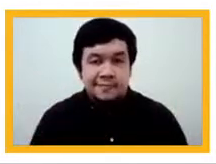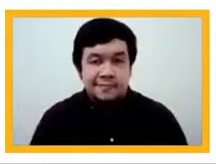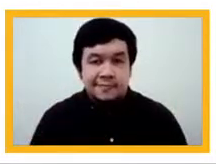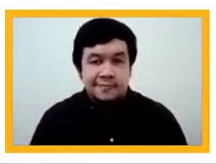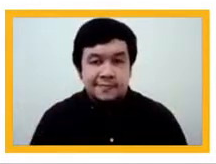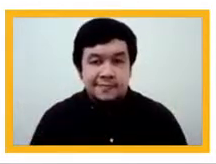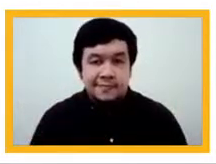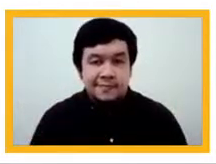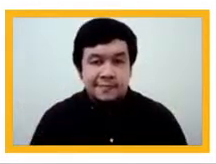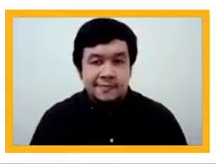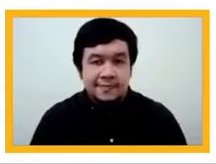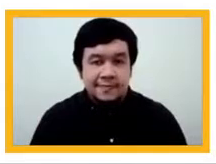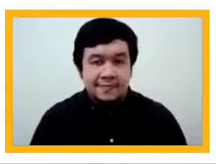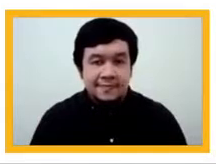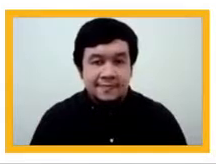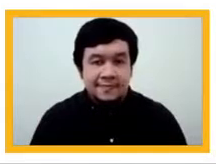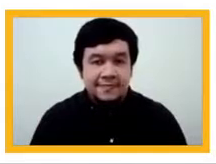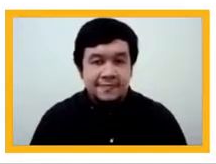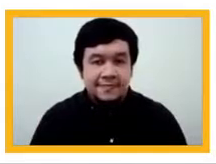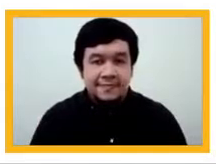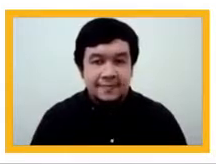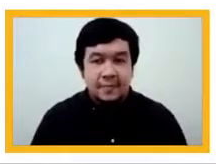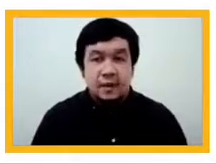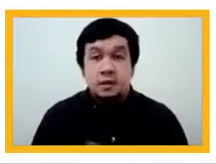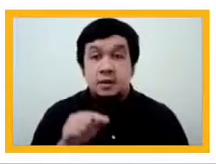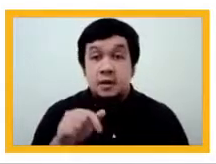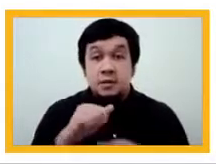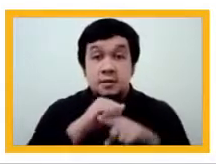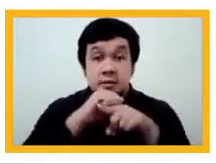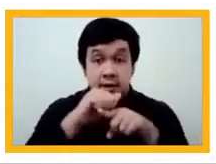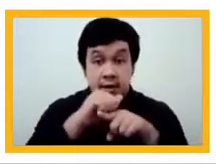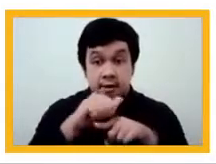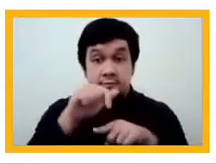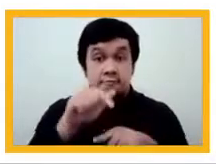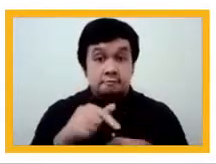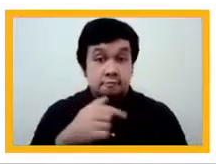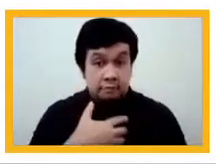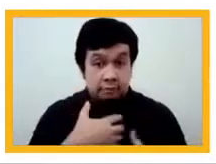it has trained, and then it's created a free riding problem.